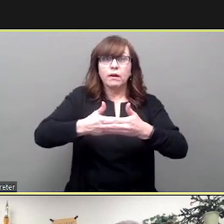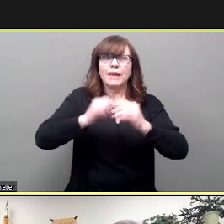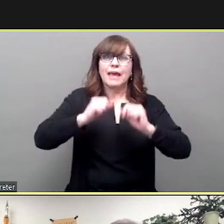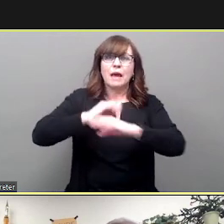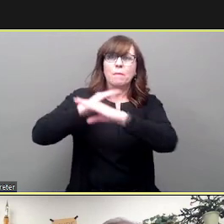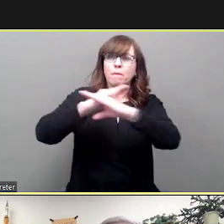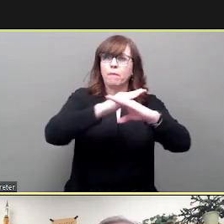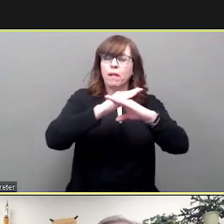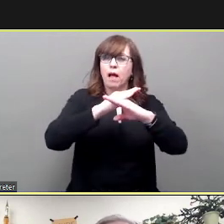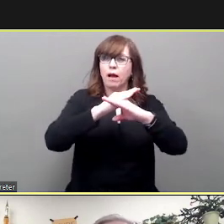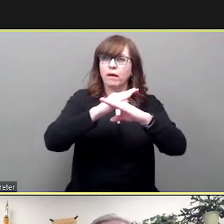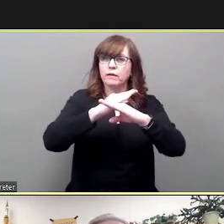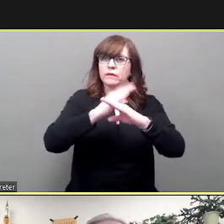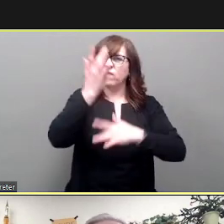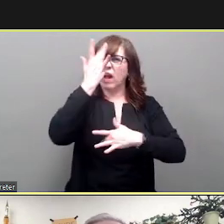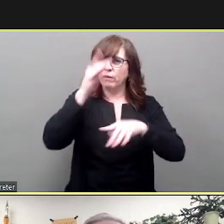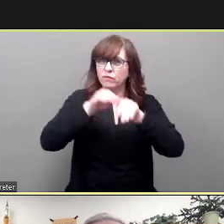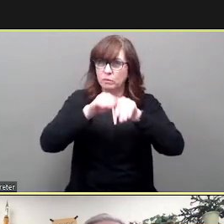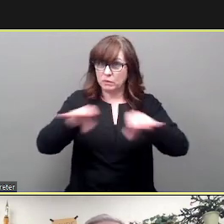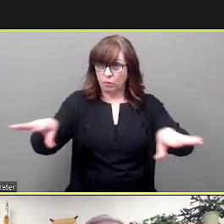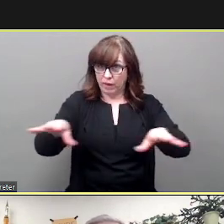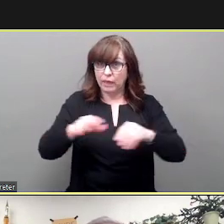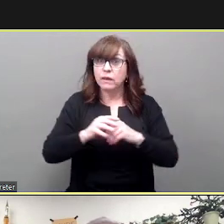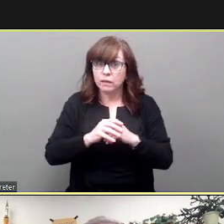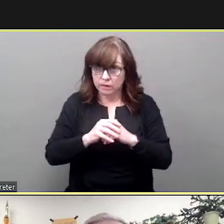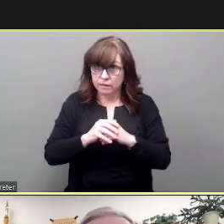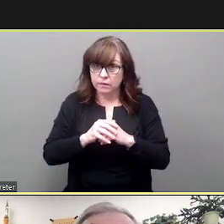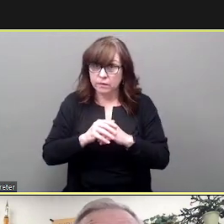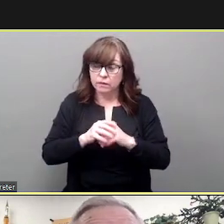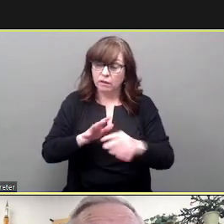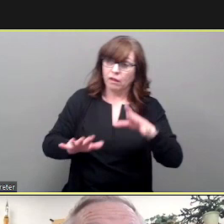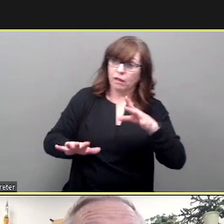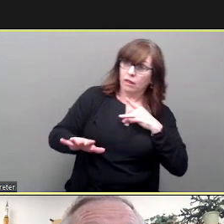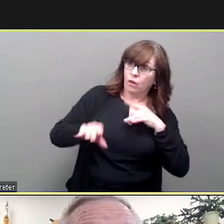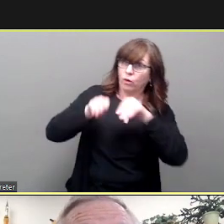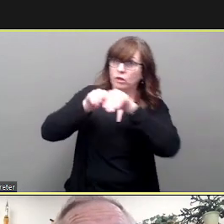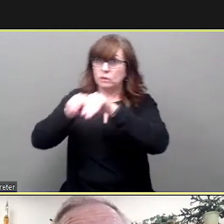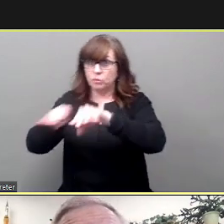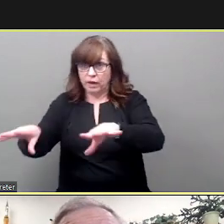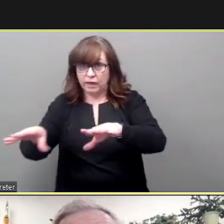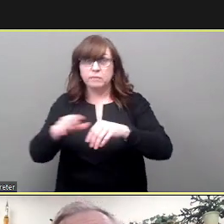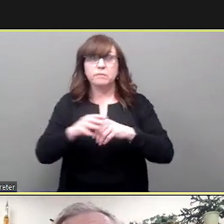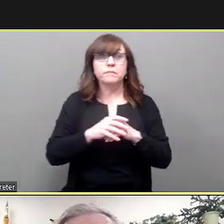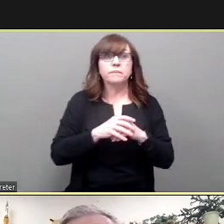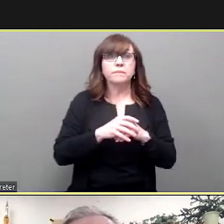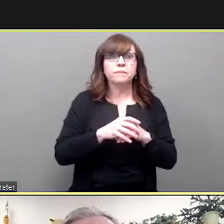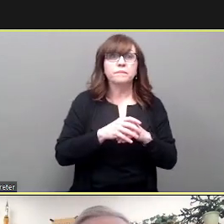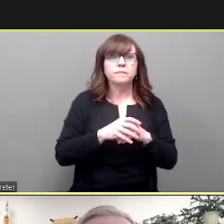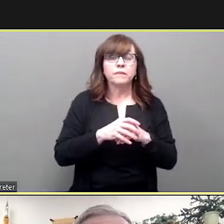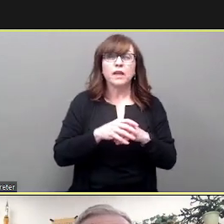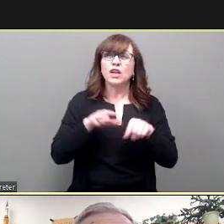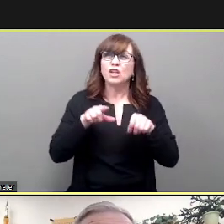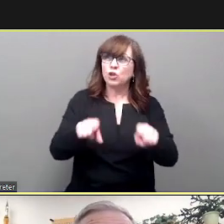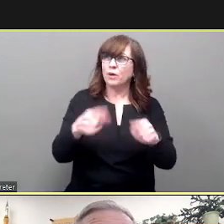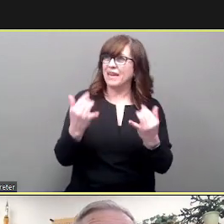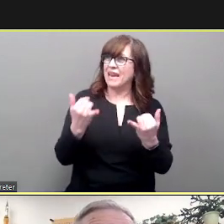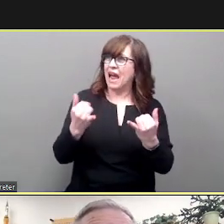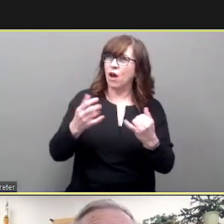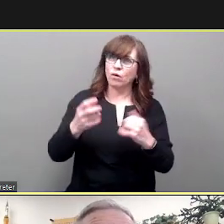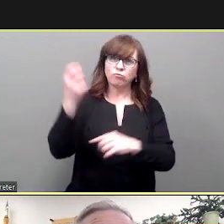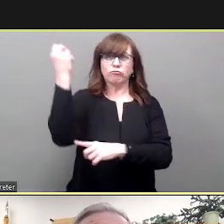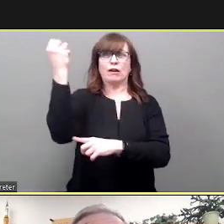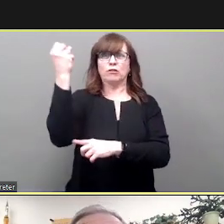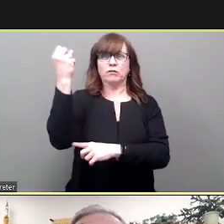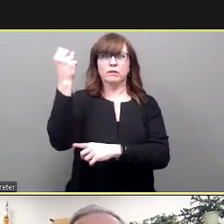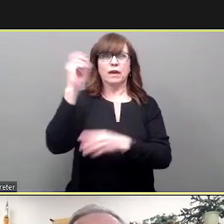virus from getting to you. So in these super high case count times, like record high case count times, I'm